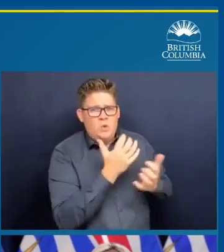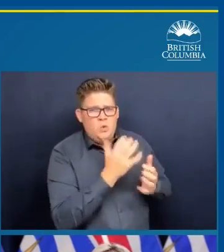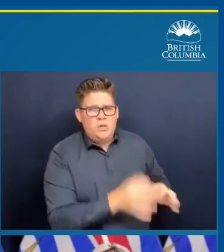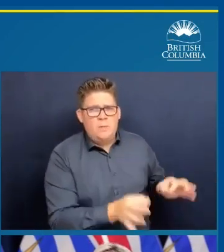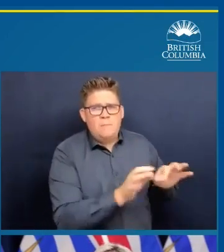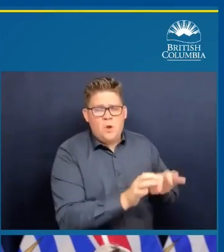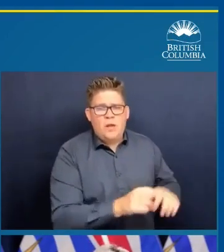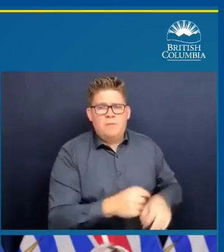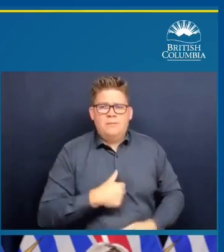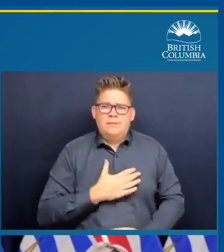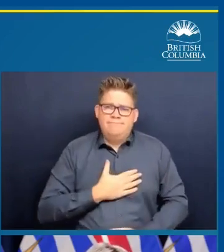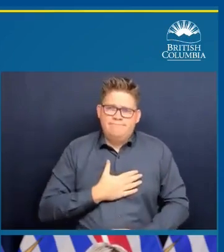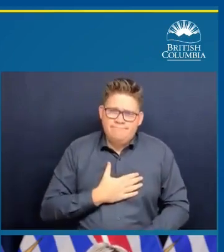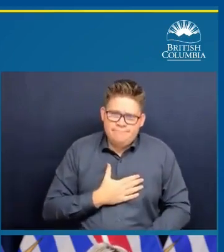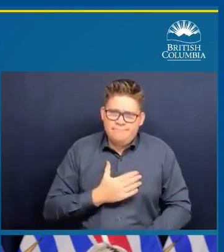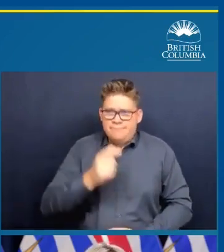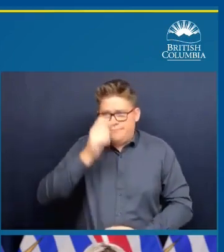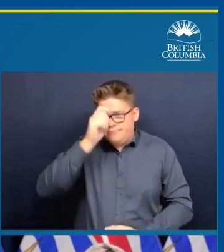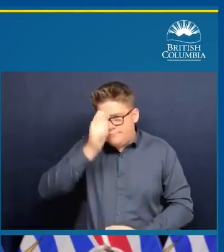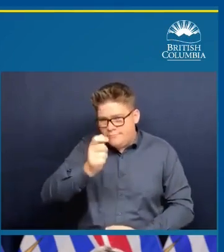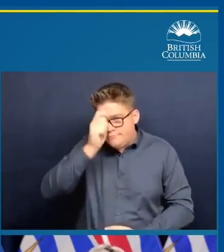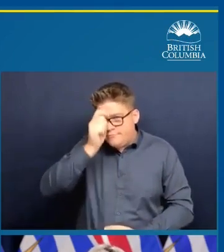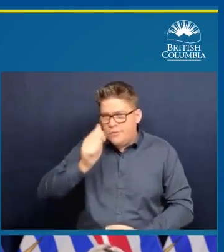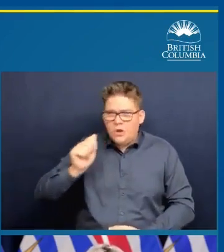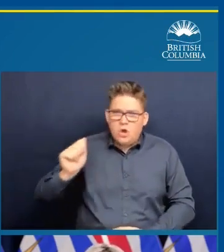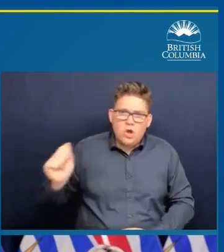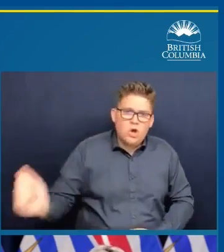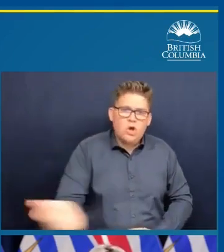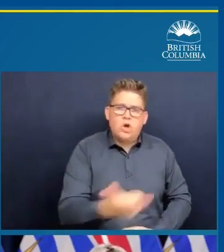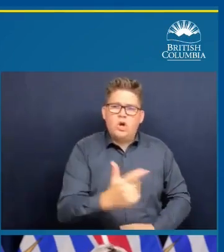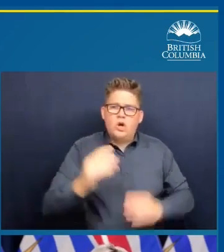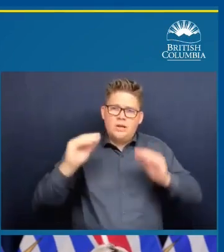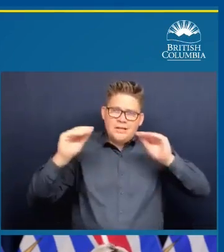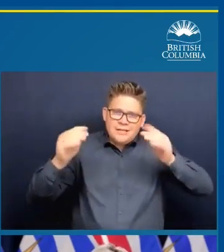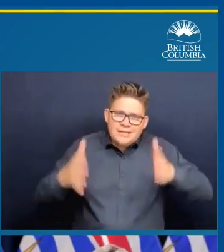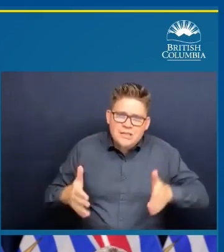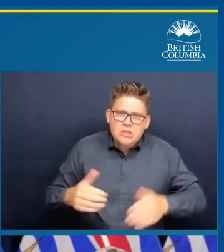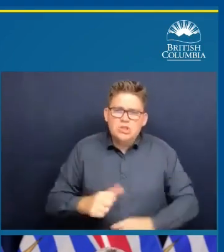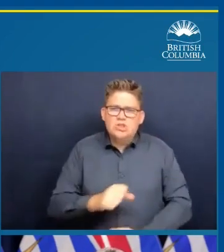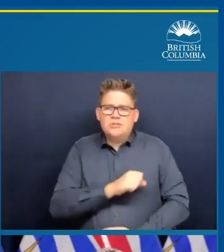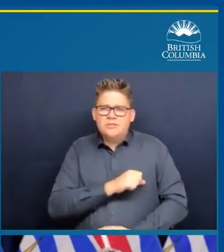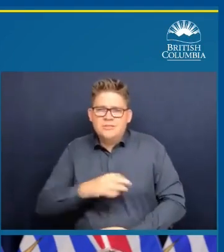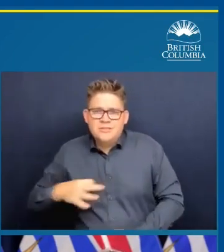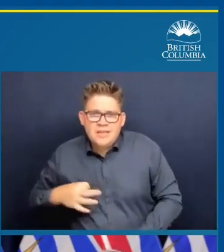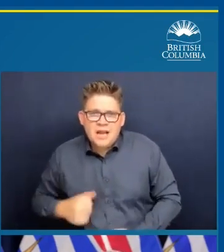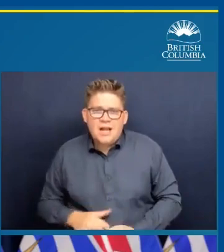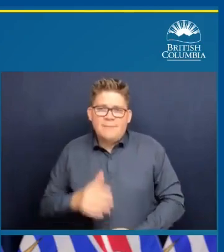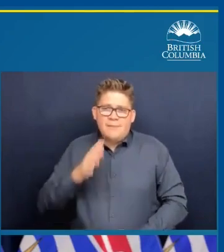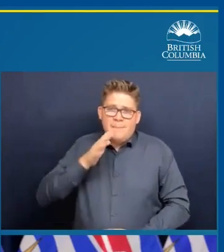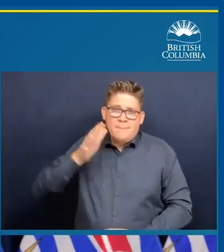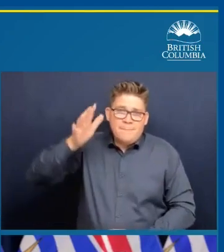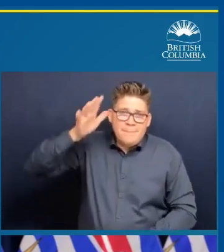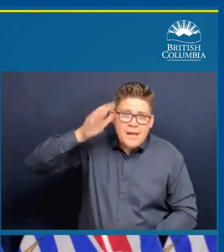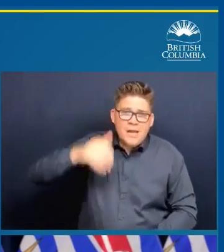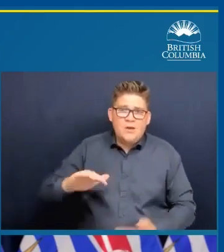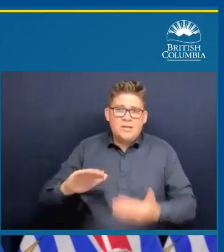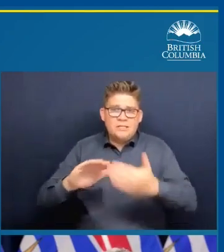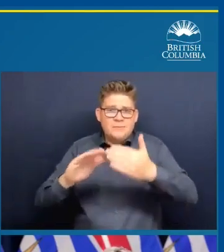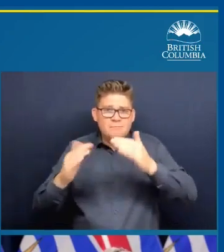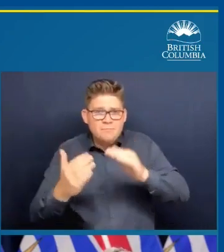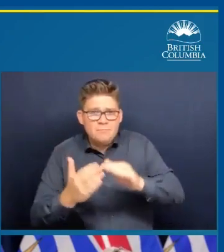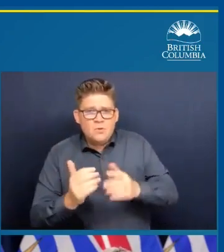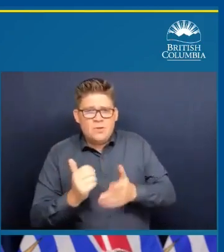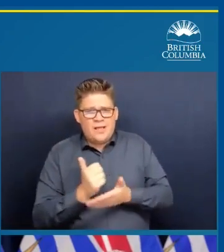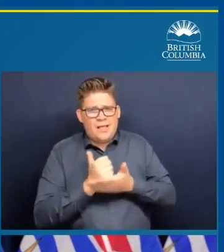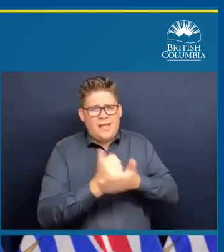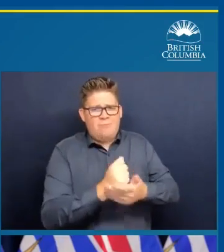educators, staff, and parents and communities who made this a safe reality for our children. I will also say